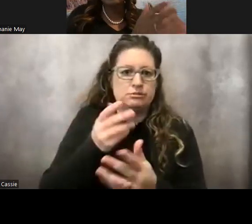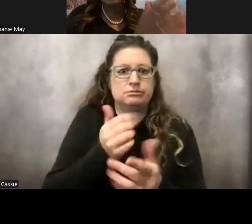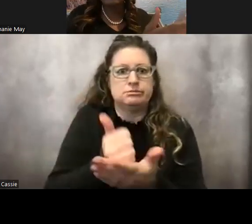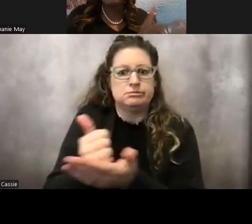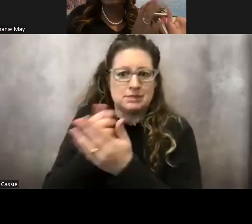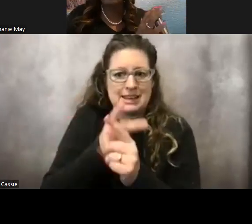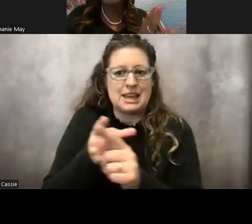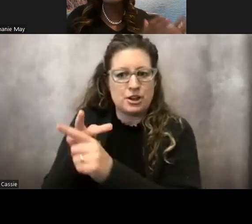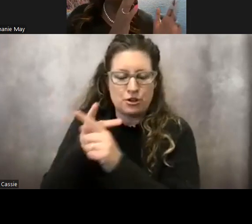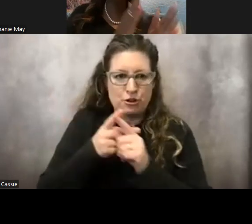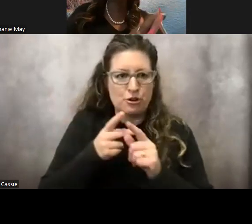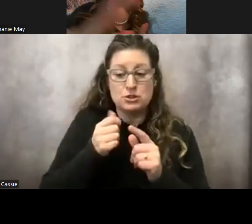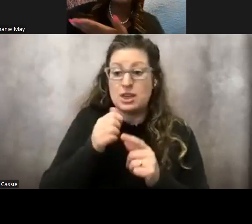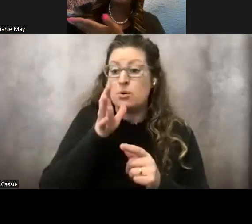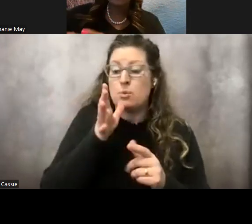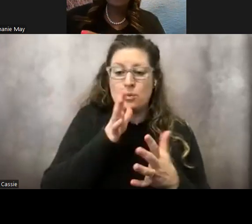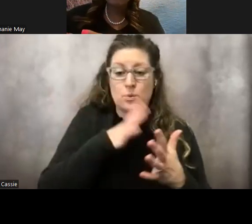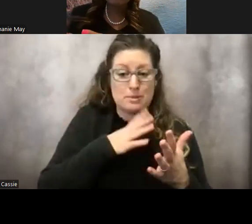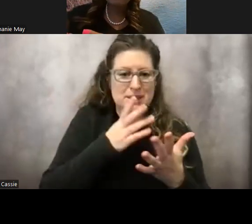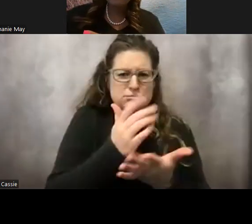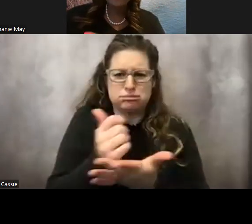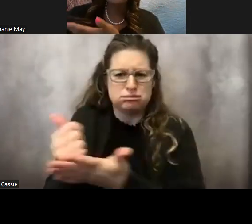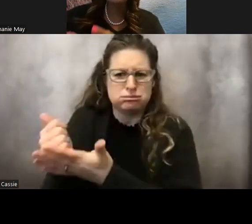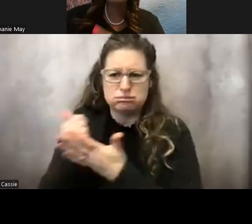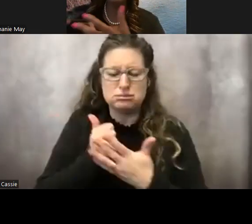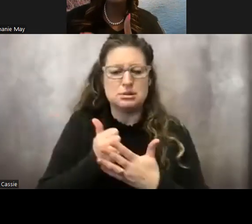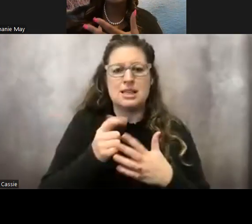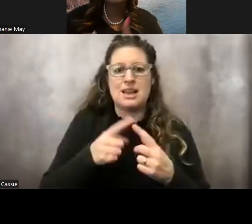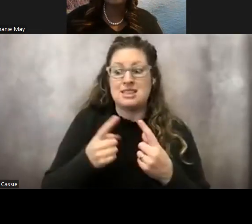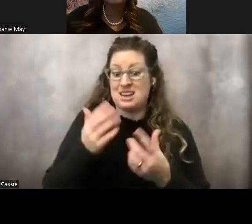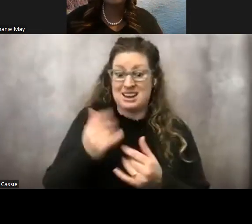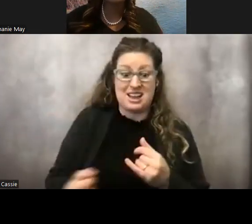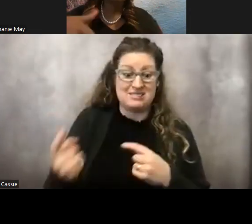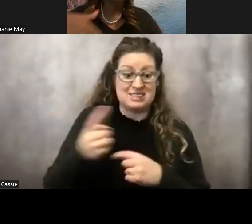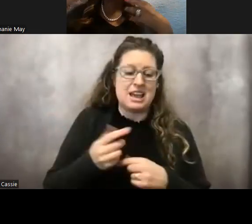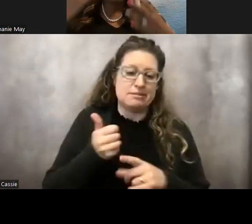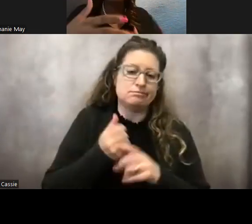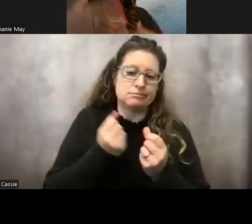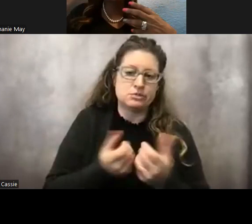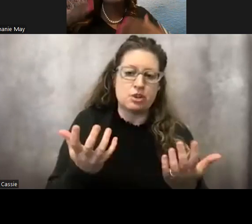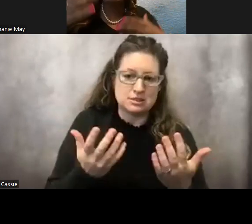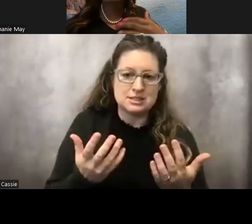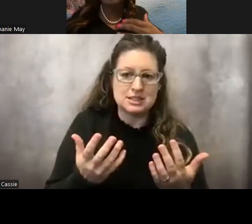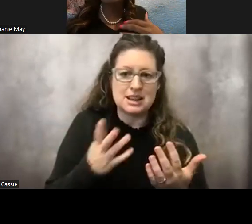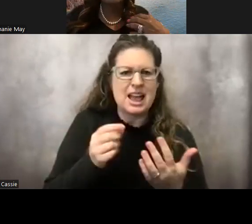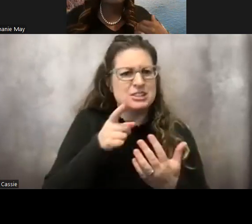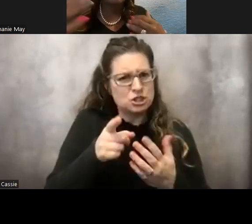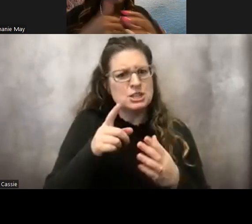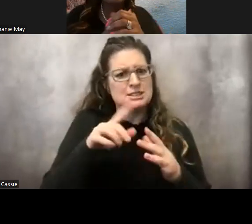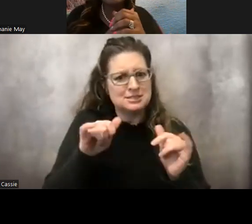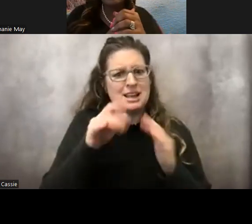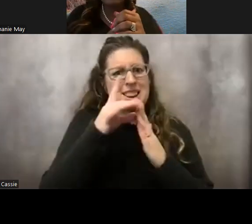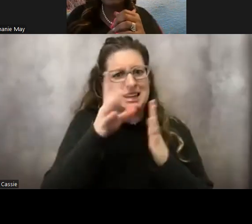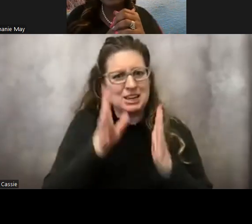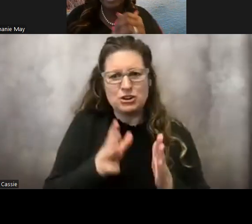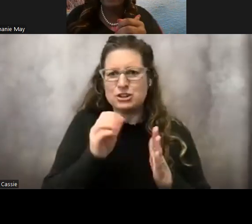there's nothing left for her, but she's a leader in several organizations. So what does that look like for